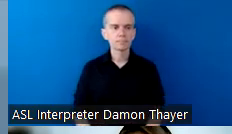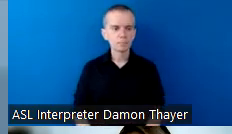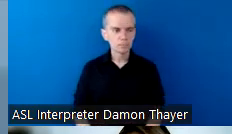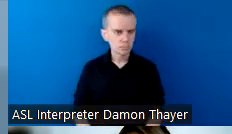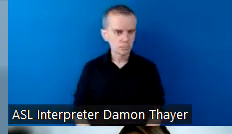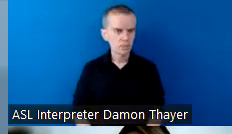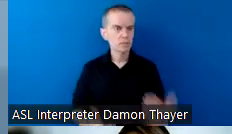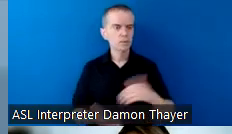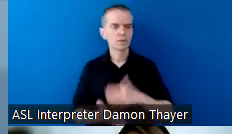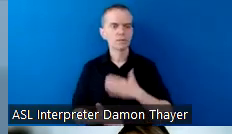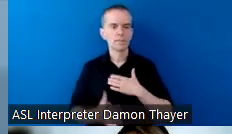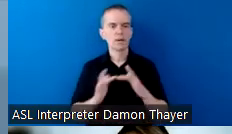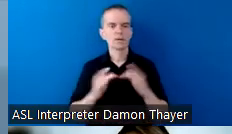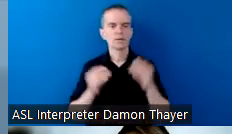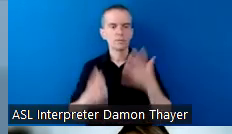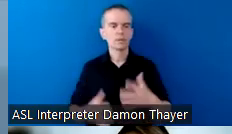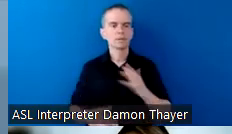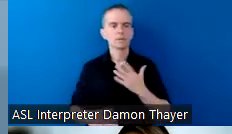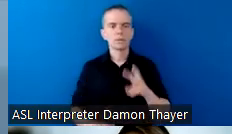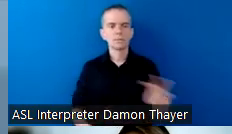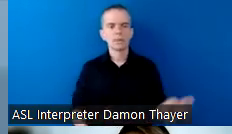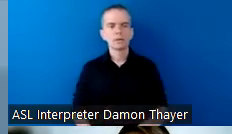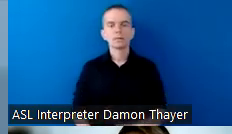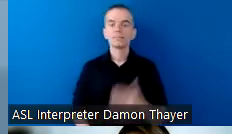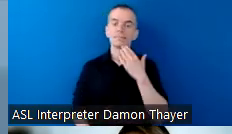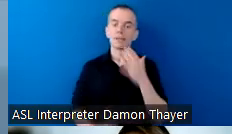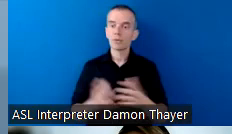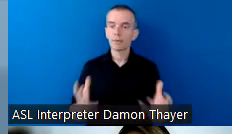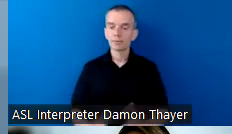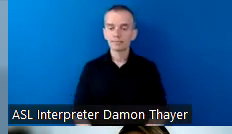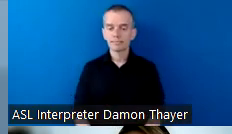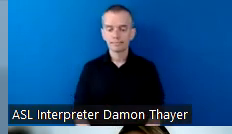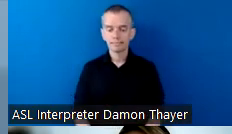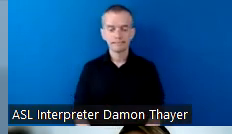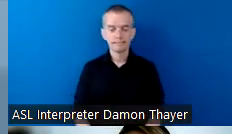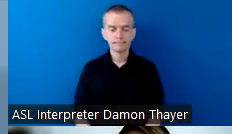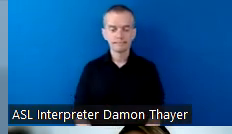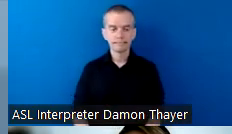So again, here's my contact information. Here's our website. And thank you very much.